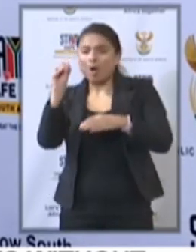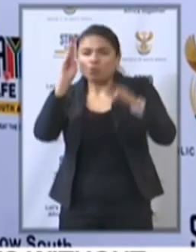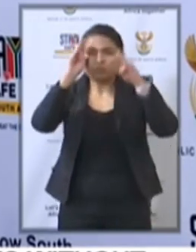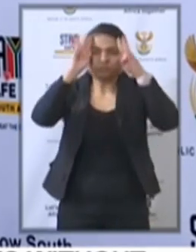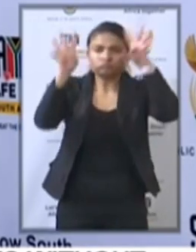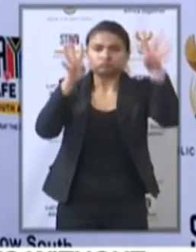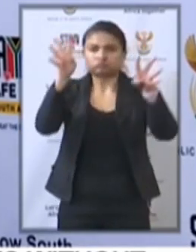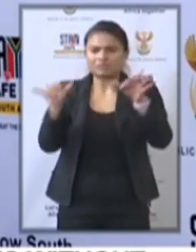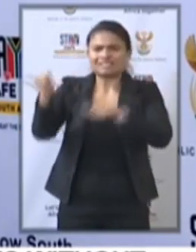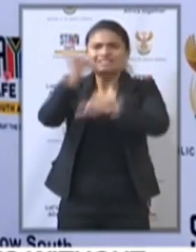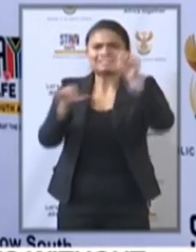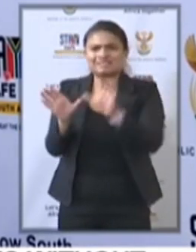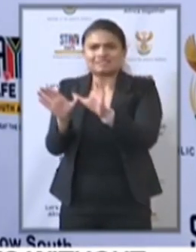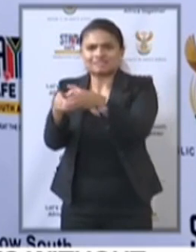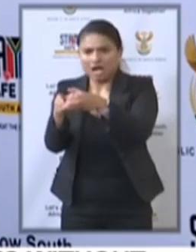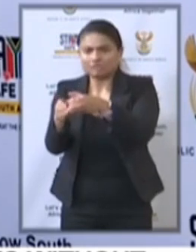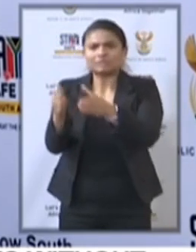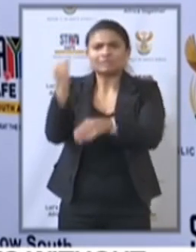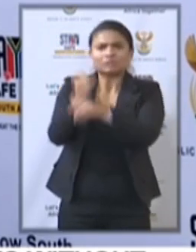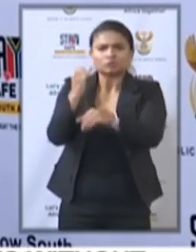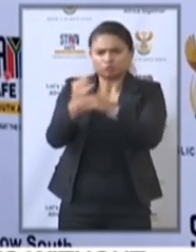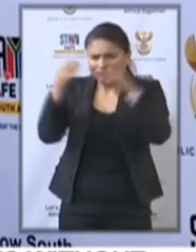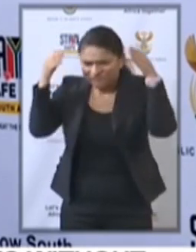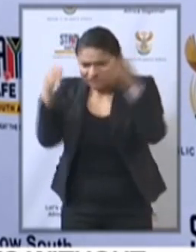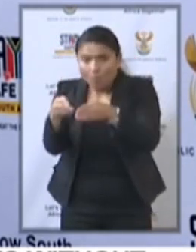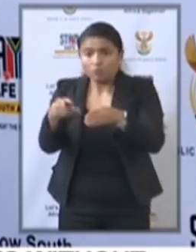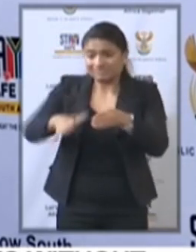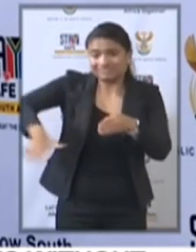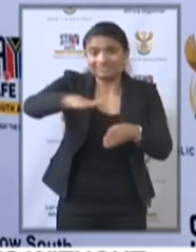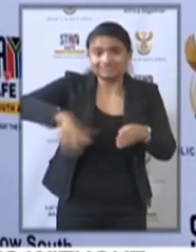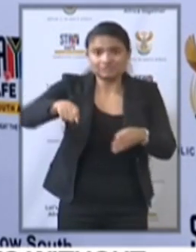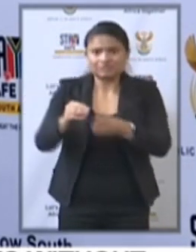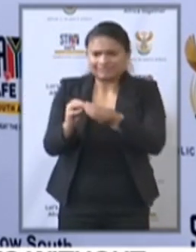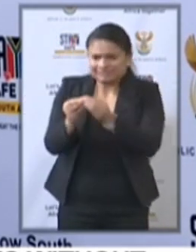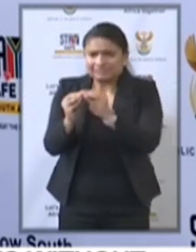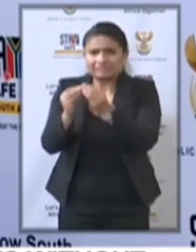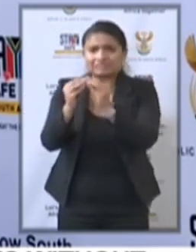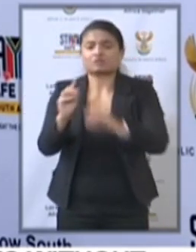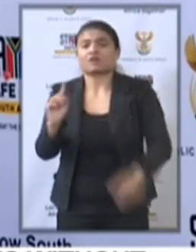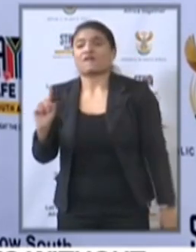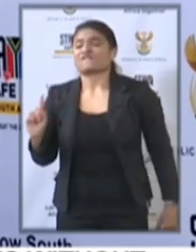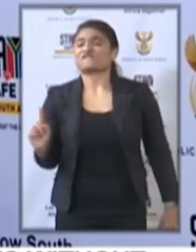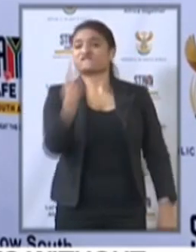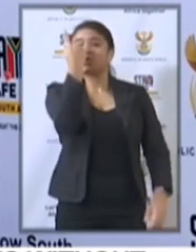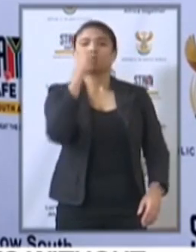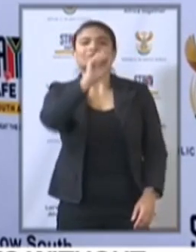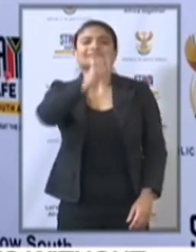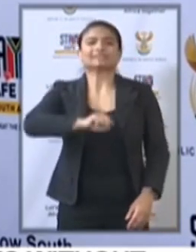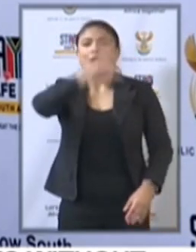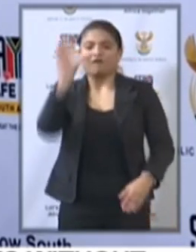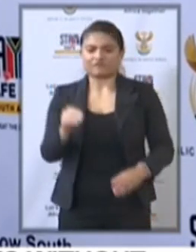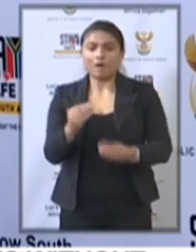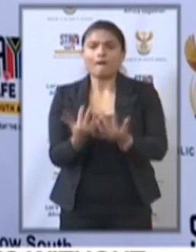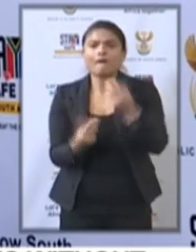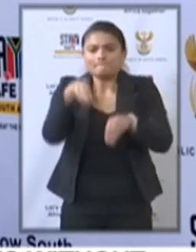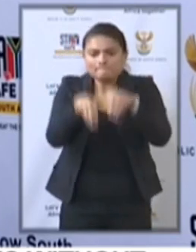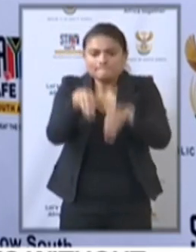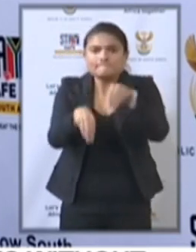institute, which will be a precursor to Africa's first plant-based